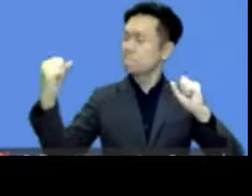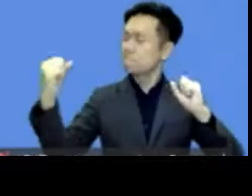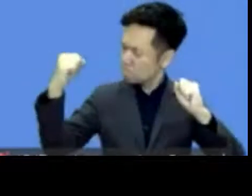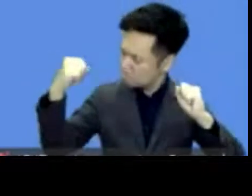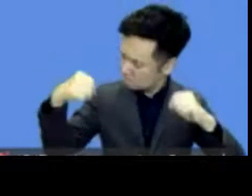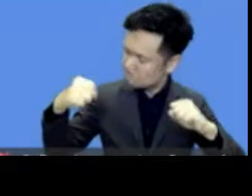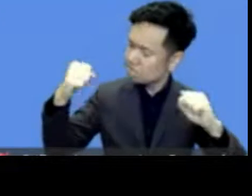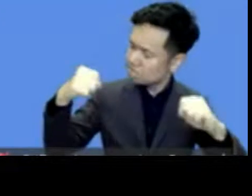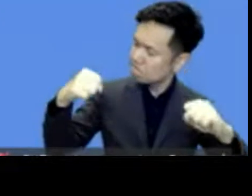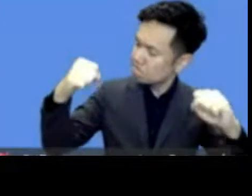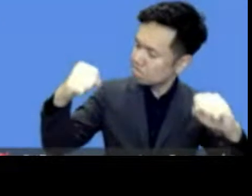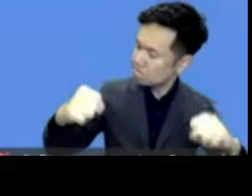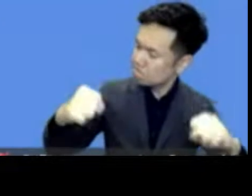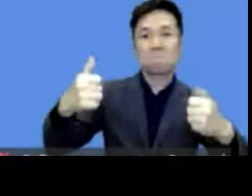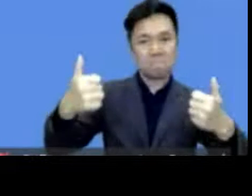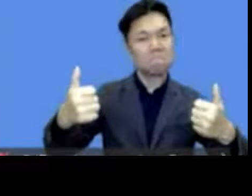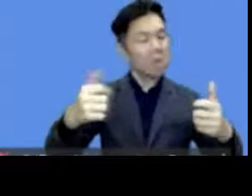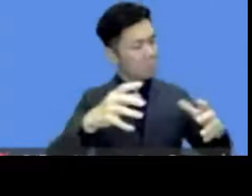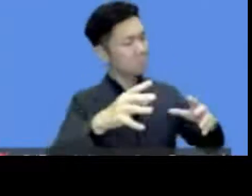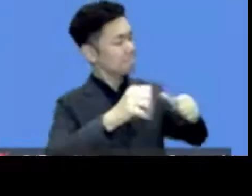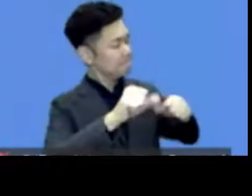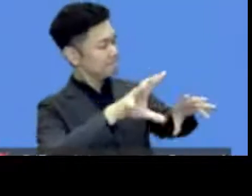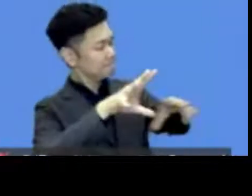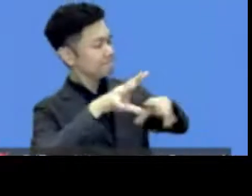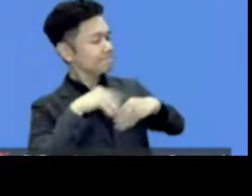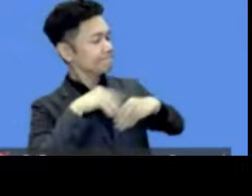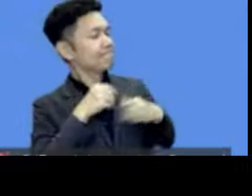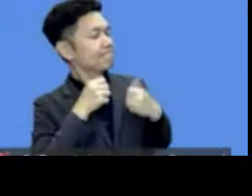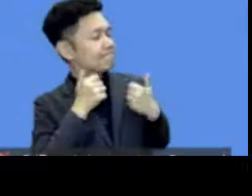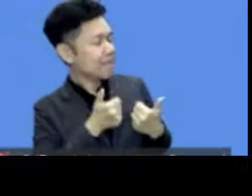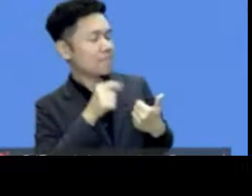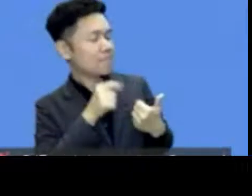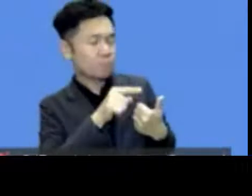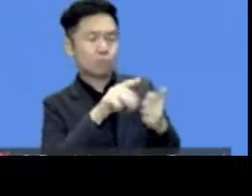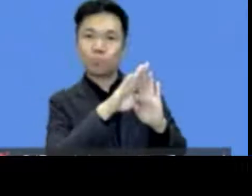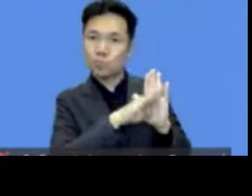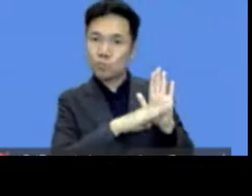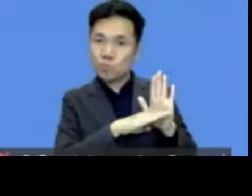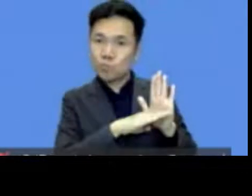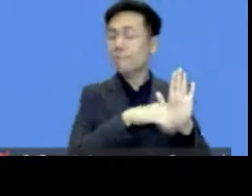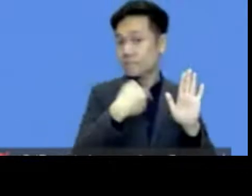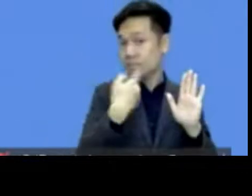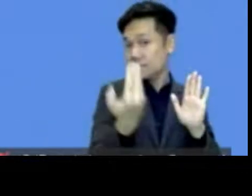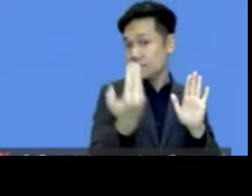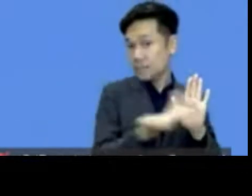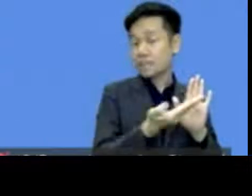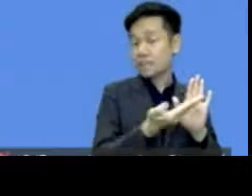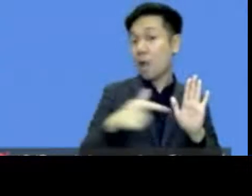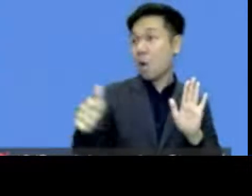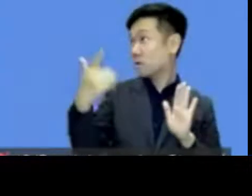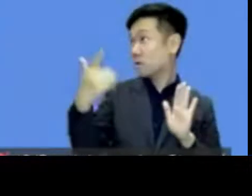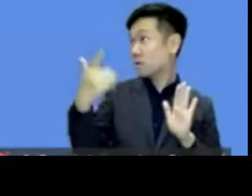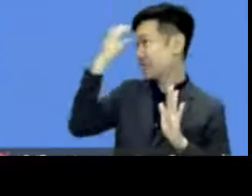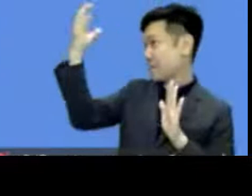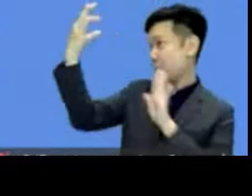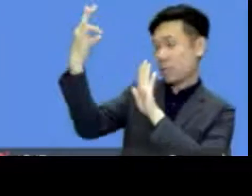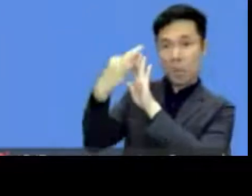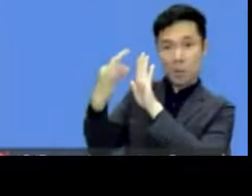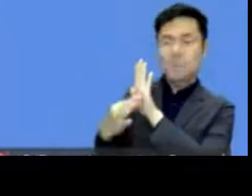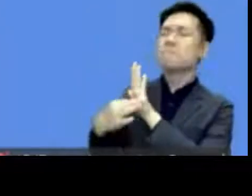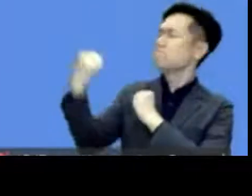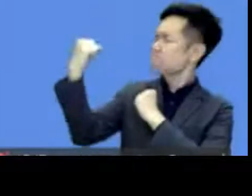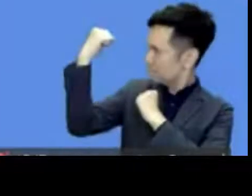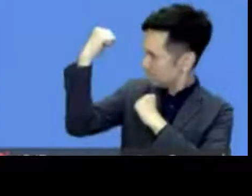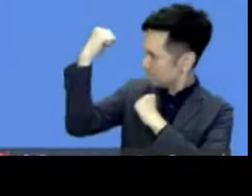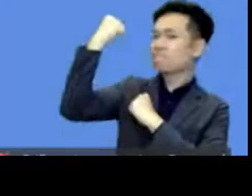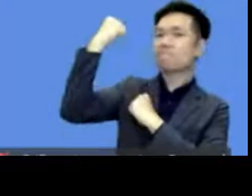of international the guidelines and the policies. So next slide,